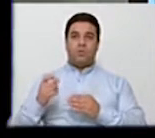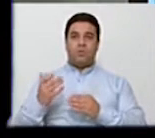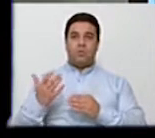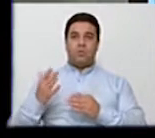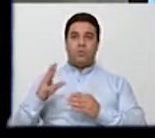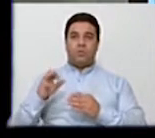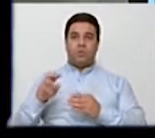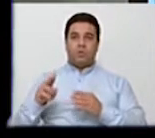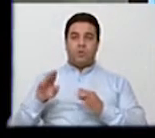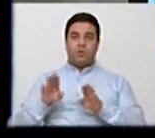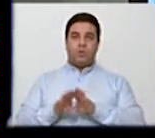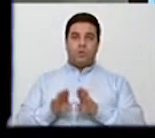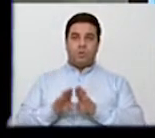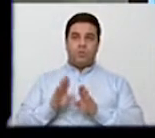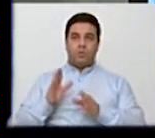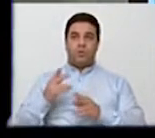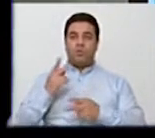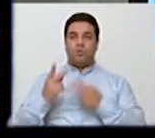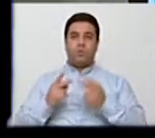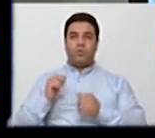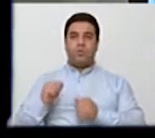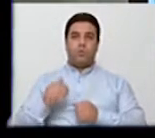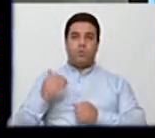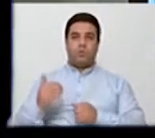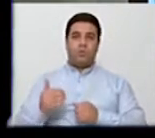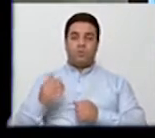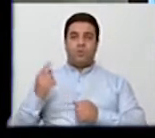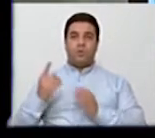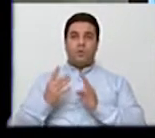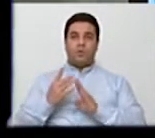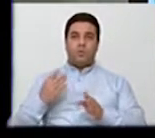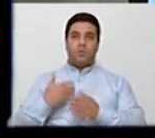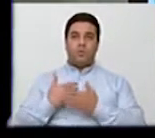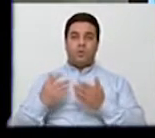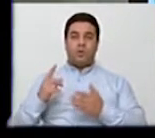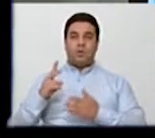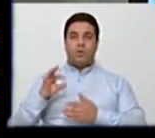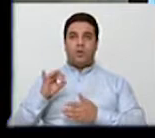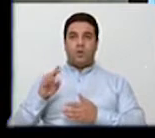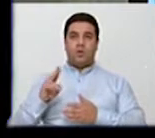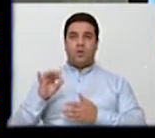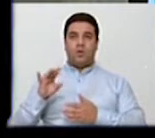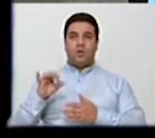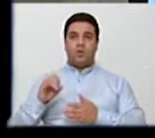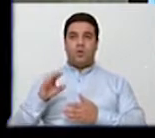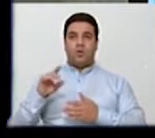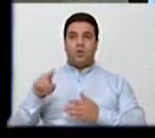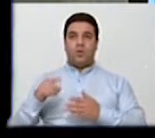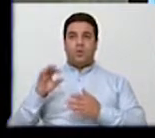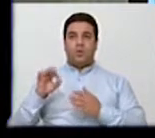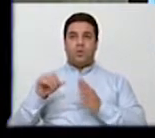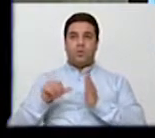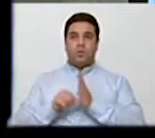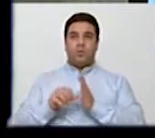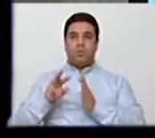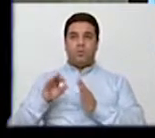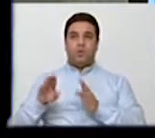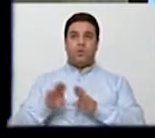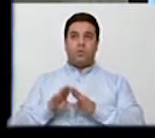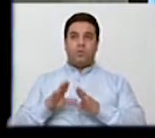xlorid kislota to'g'ri kelishini ko'rishimiz mumkin. Dastlab bizda xlorid kislotaning miqdori 0.6 mol edi.